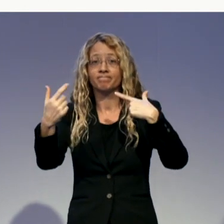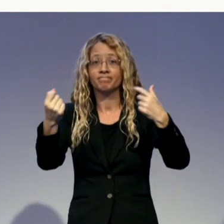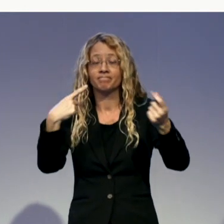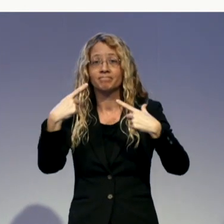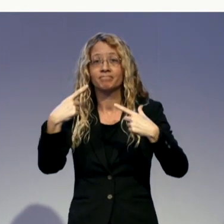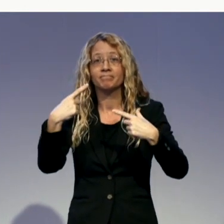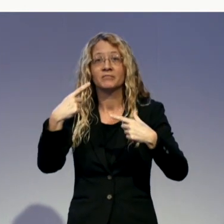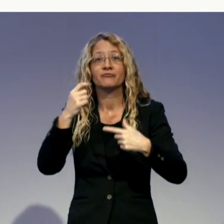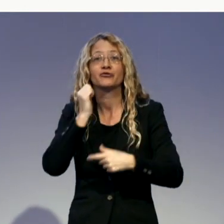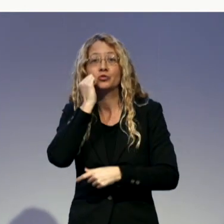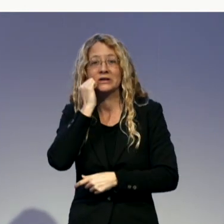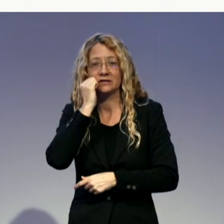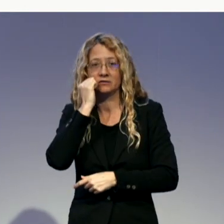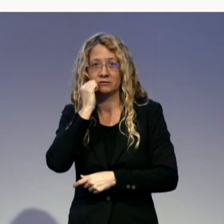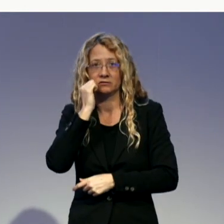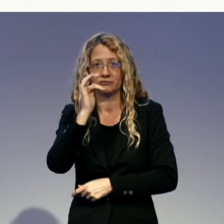If you